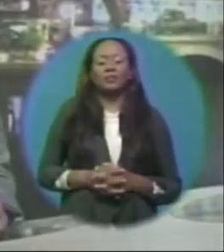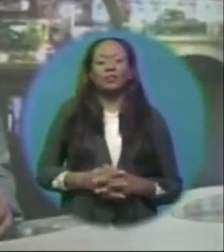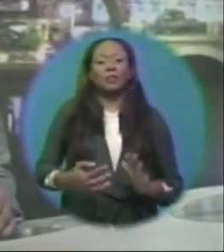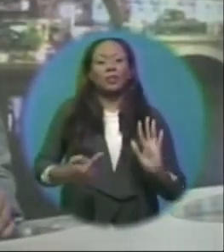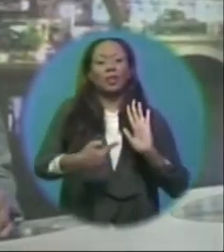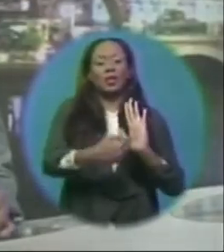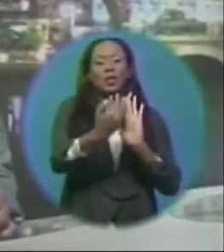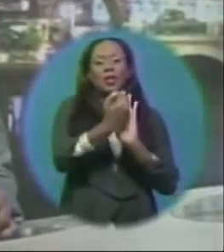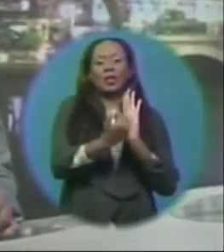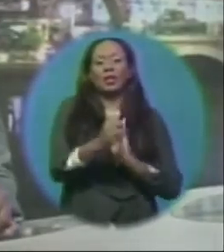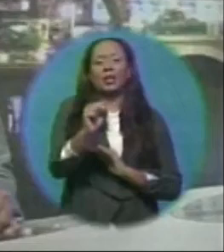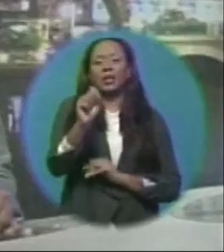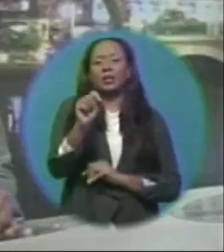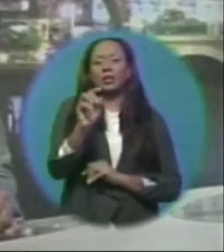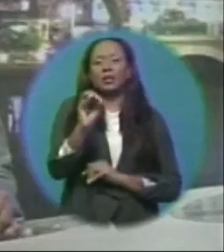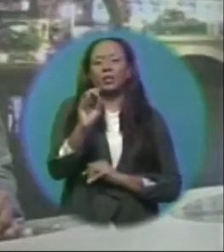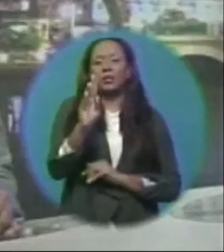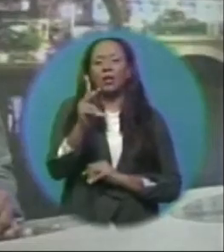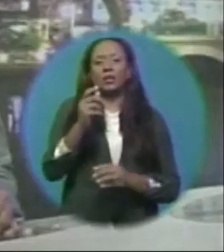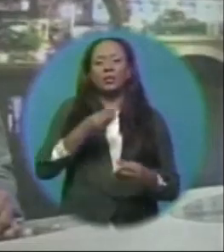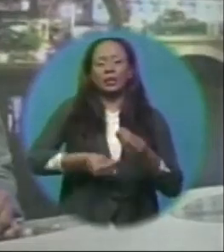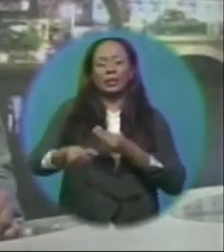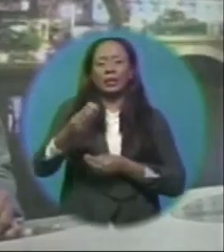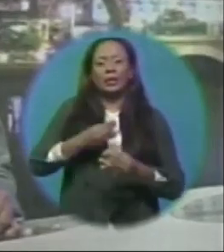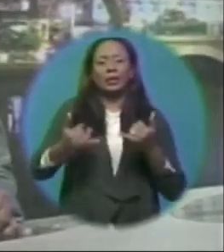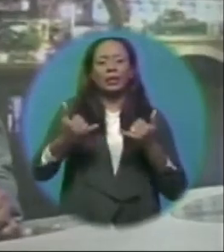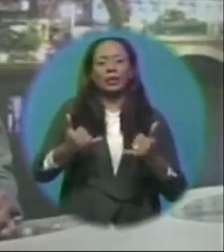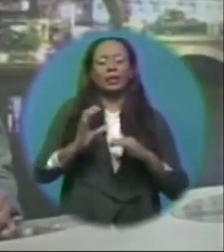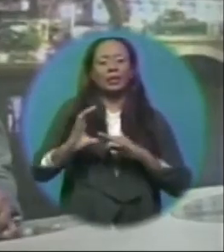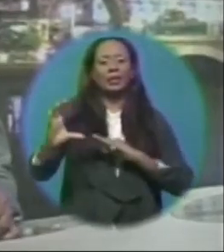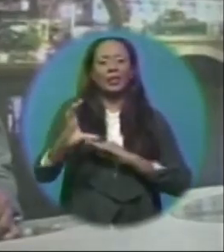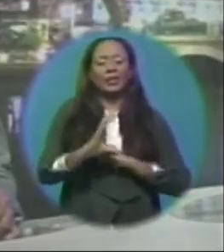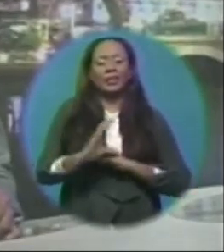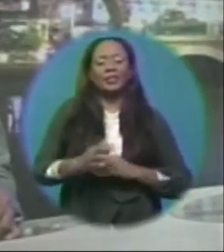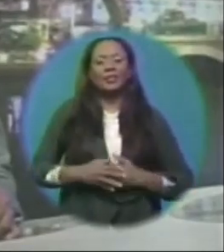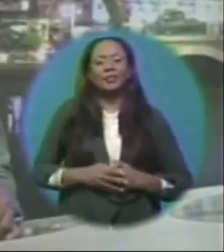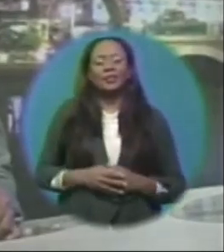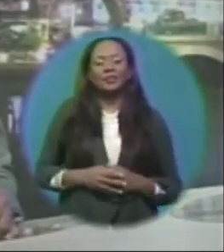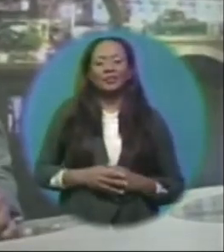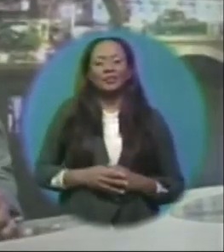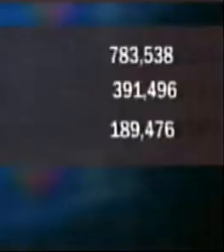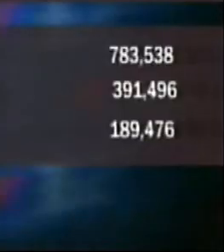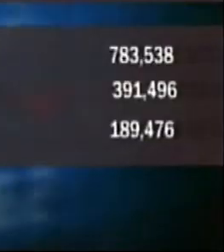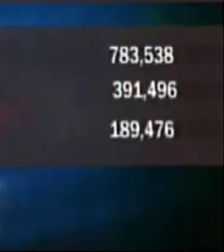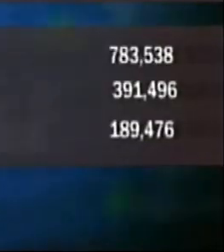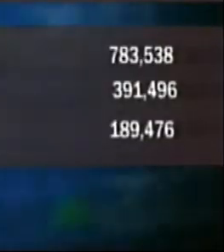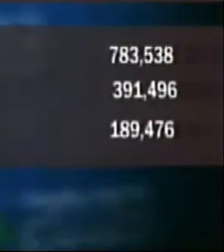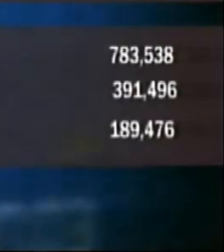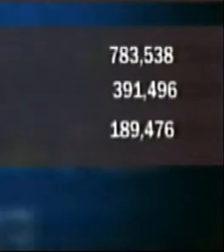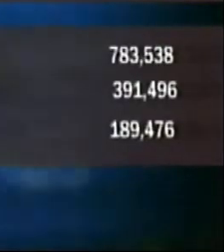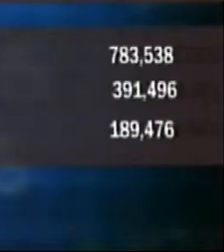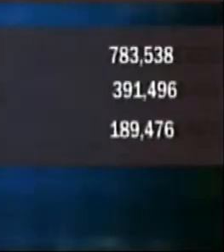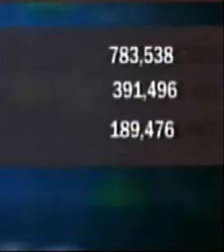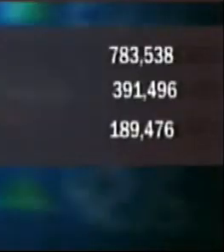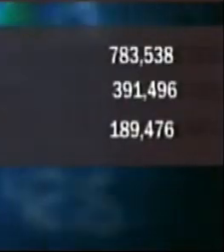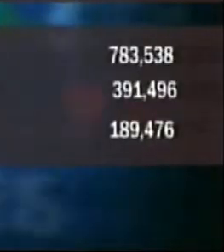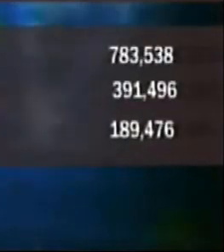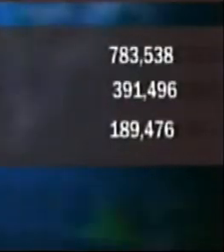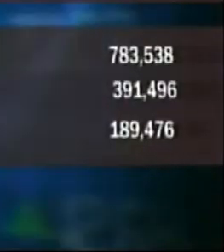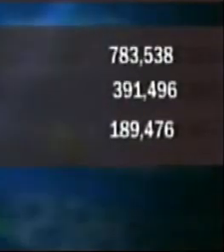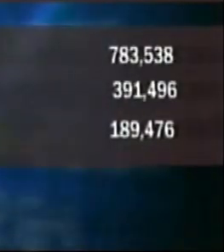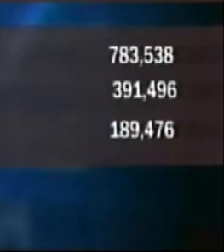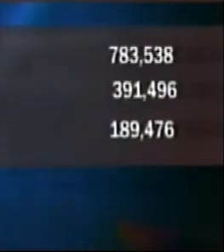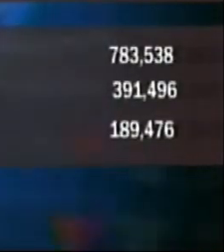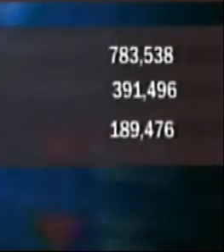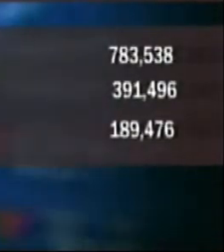Time now to take a look at how stocks traded on selected exchanges across the region. Up first is Jamaica, where Carreras Limited